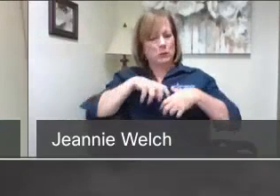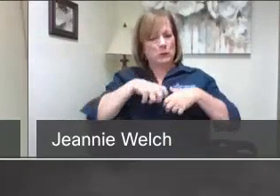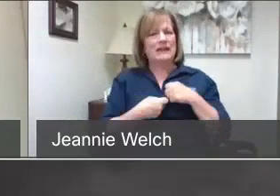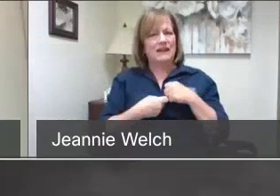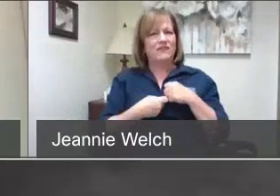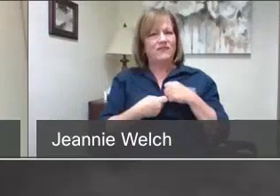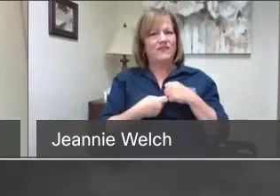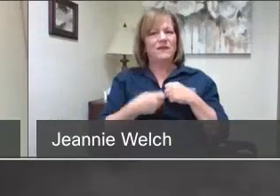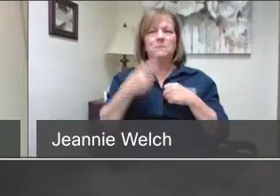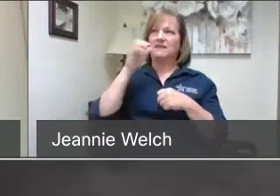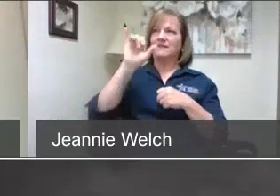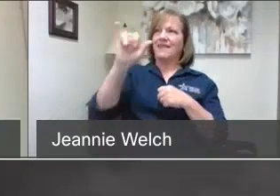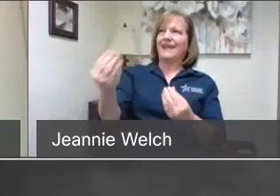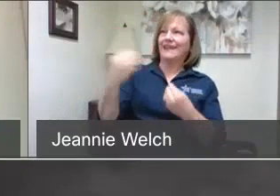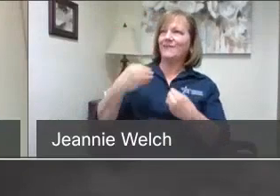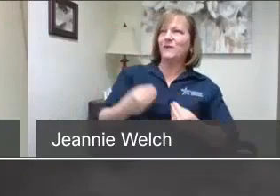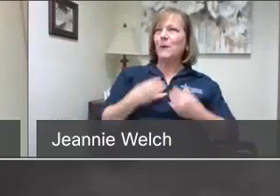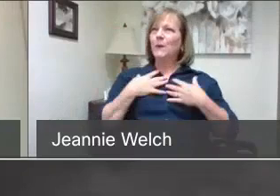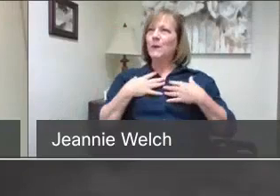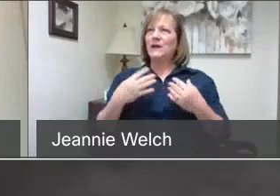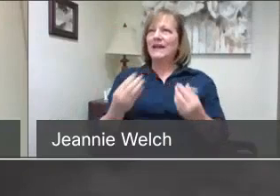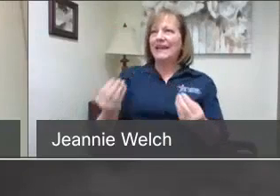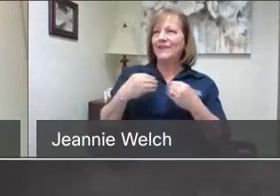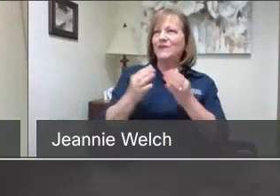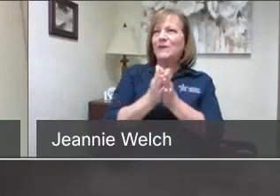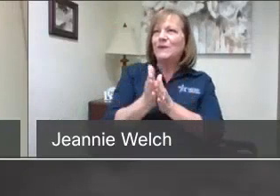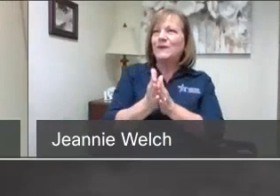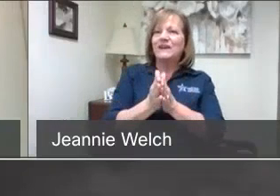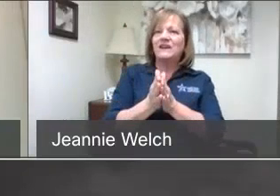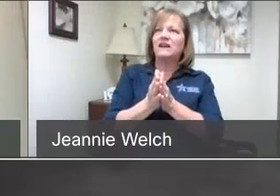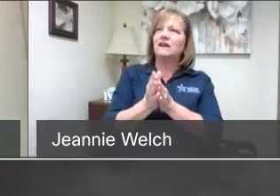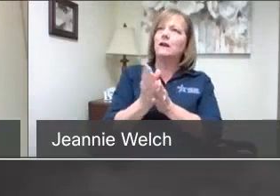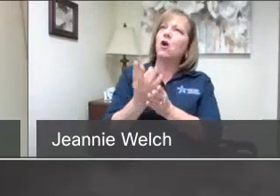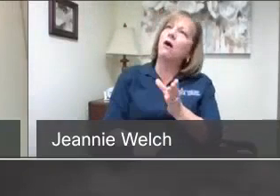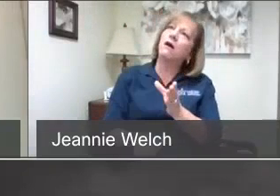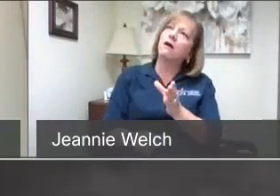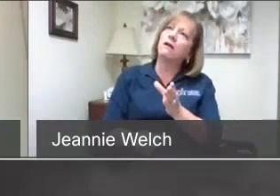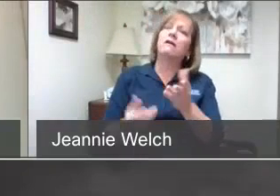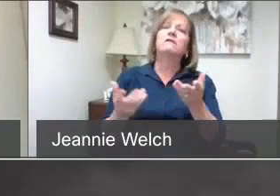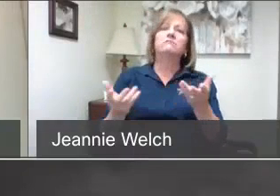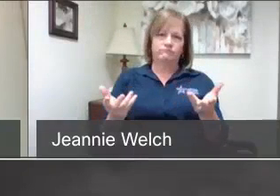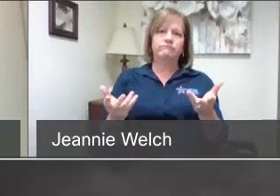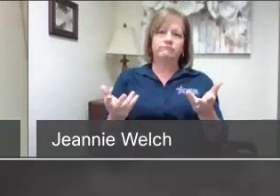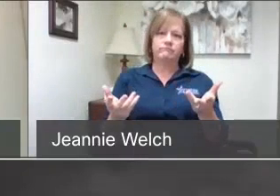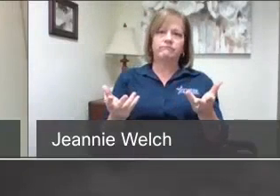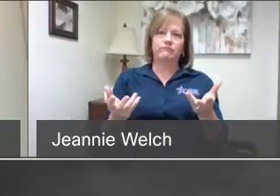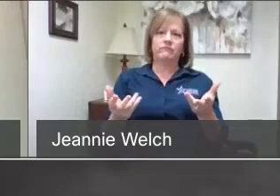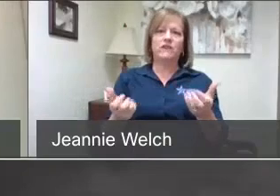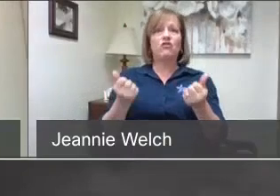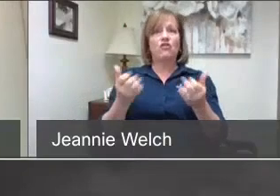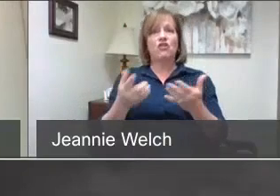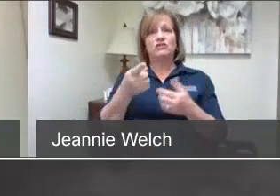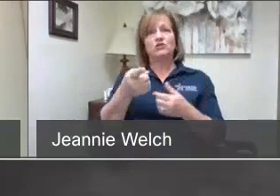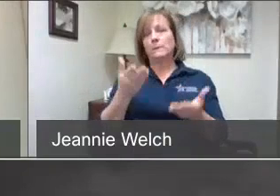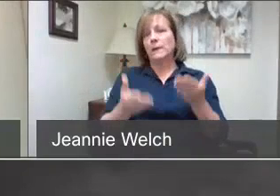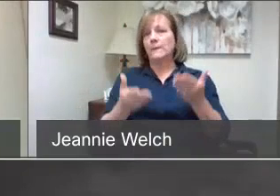your inspiration and your motivation. So sometimes their death can also trigger you from a